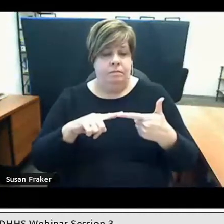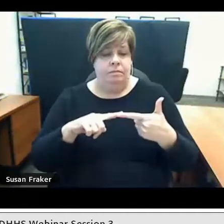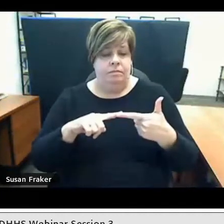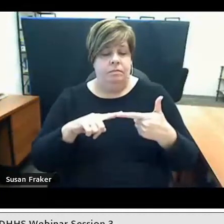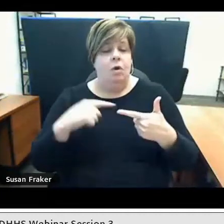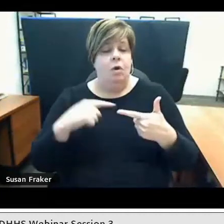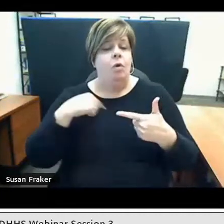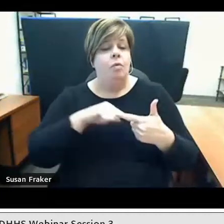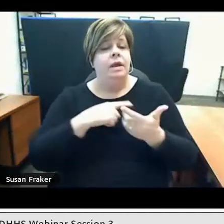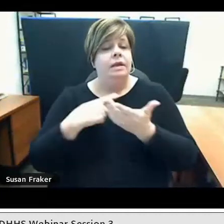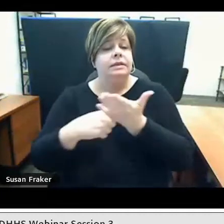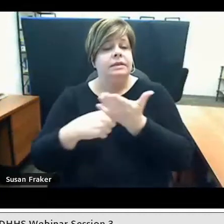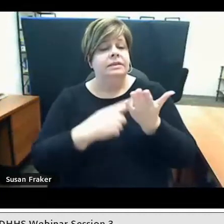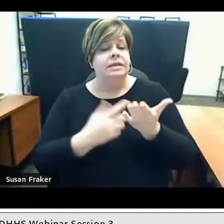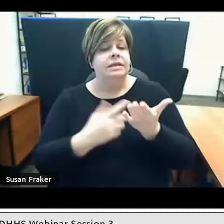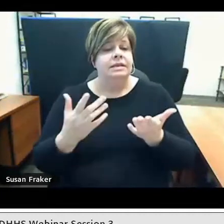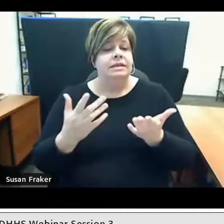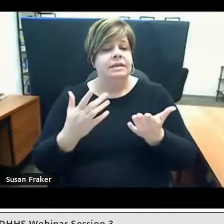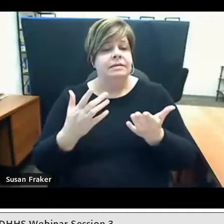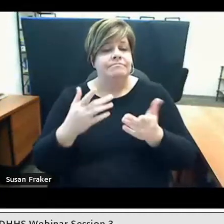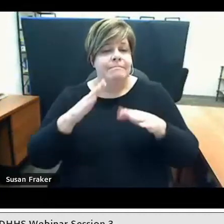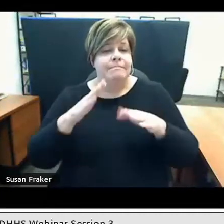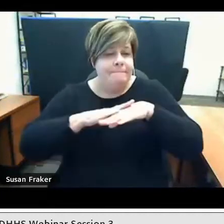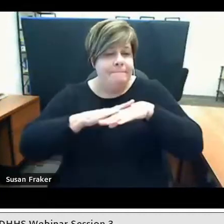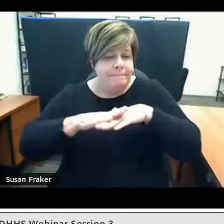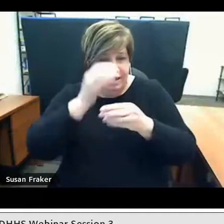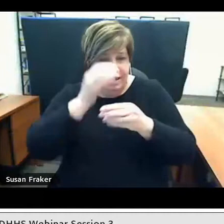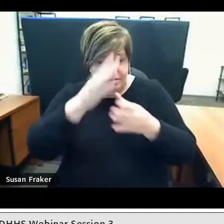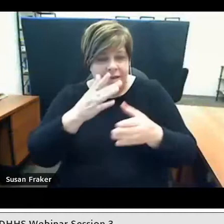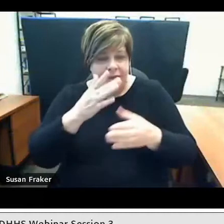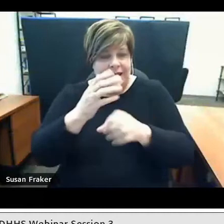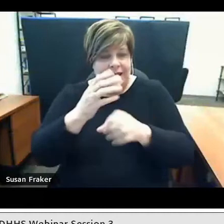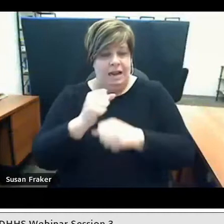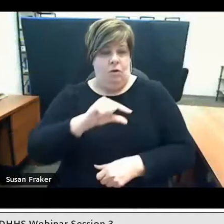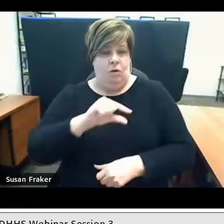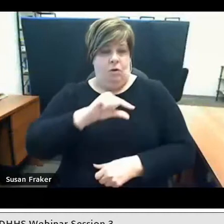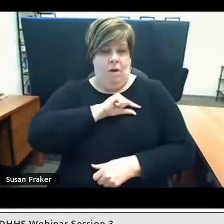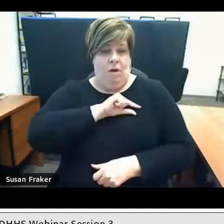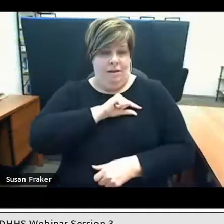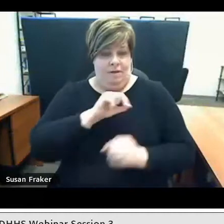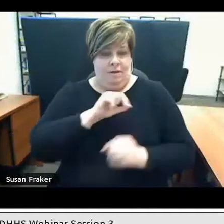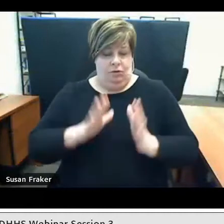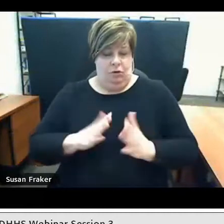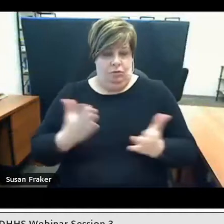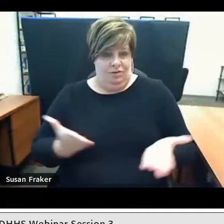We'll be providing nuts and bolts information on getting qualified interpreters in Kentucky.